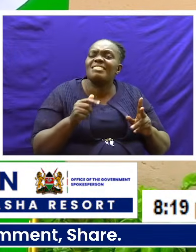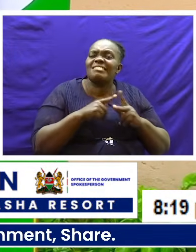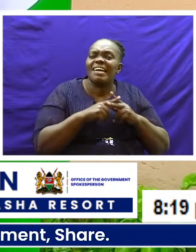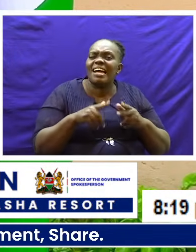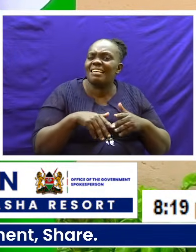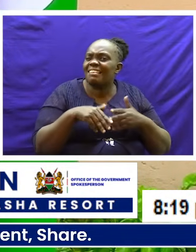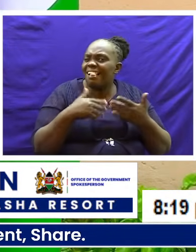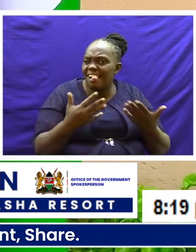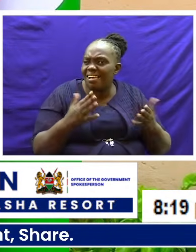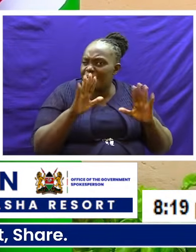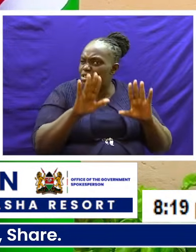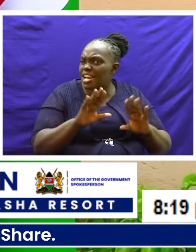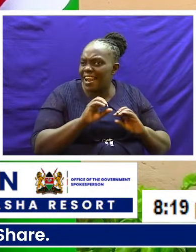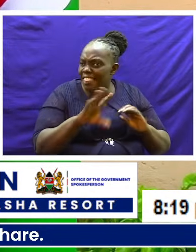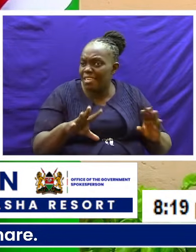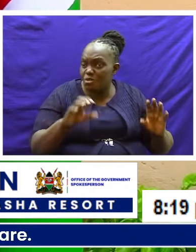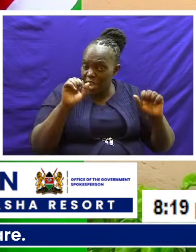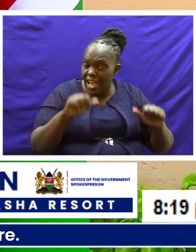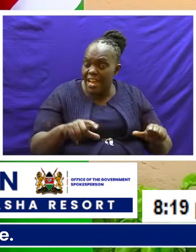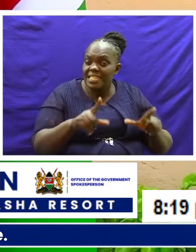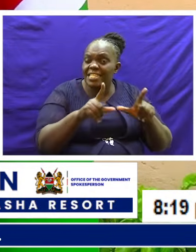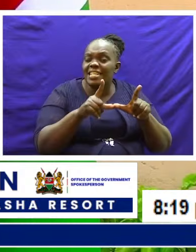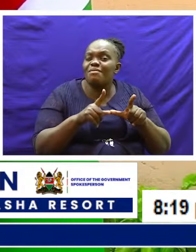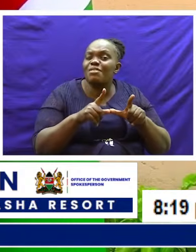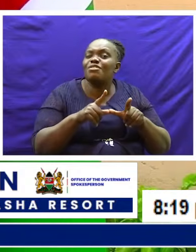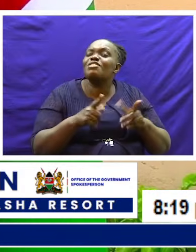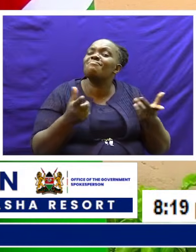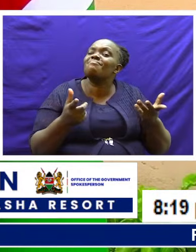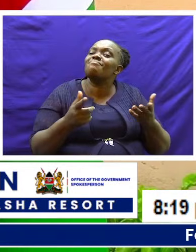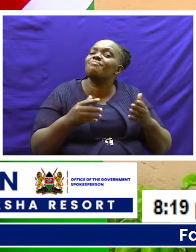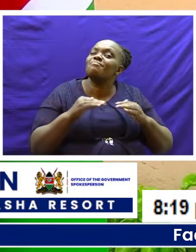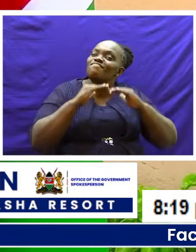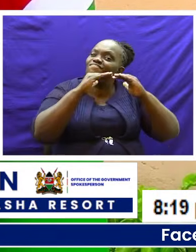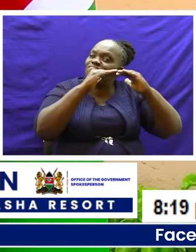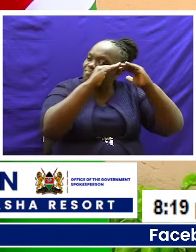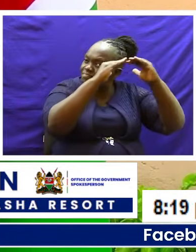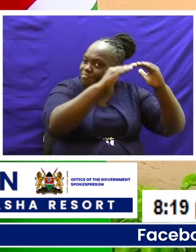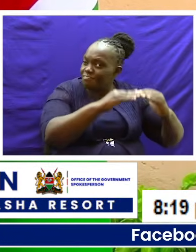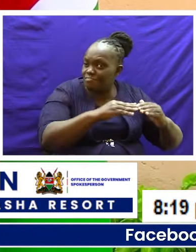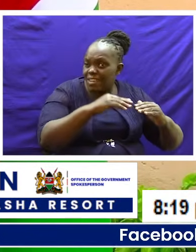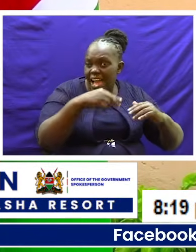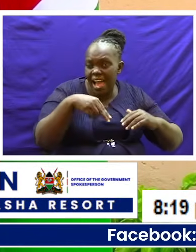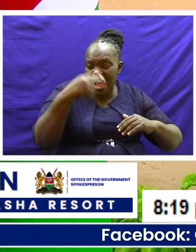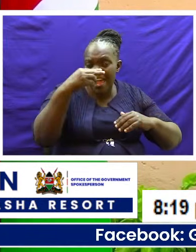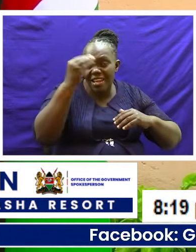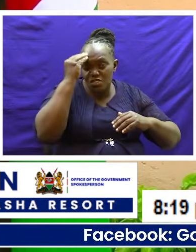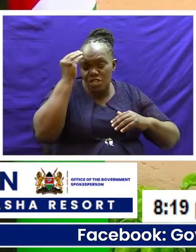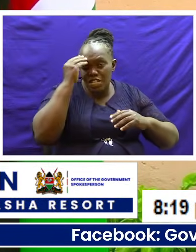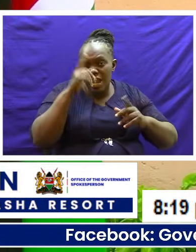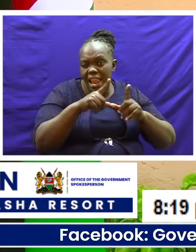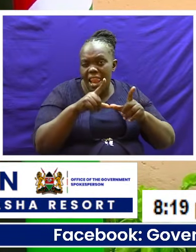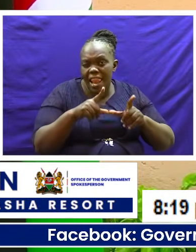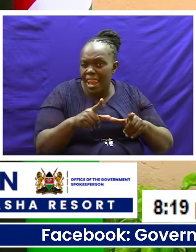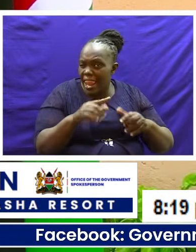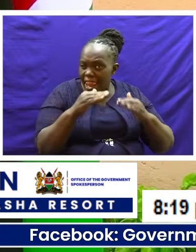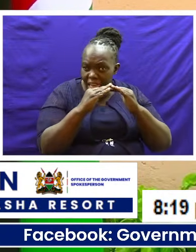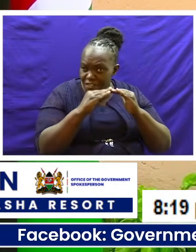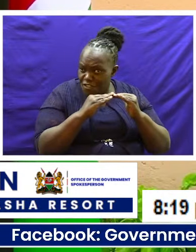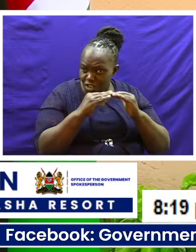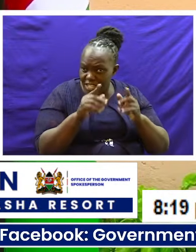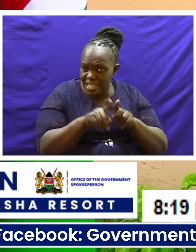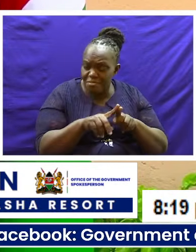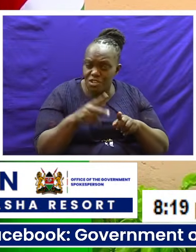a certificate and you get to the highest level of education that you want. You know, we see ourselves as